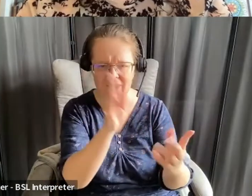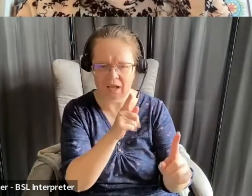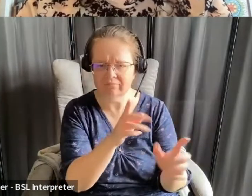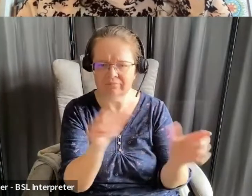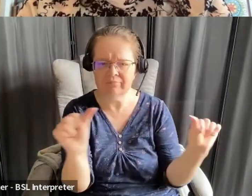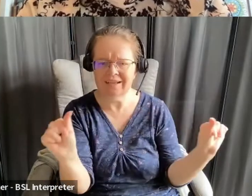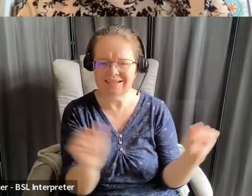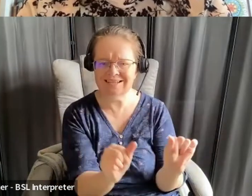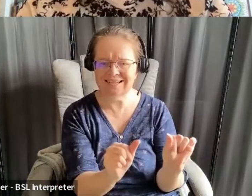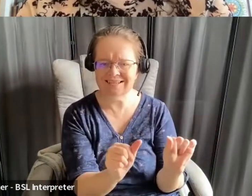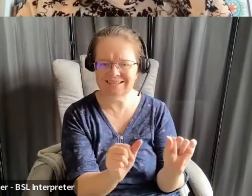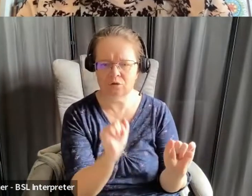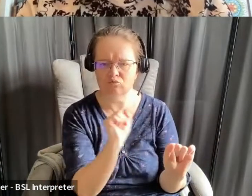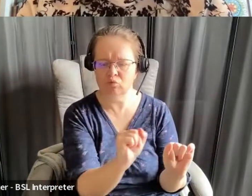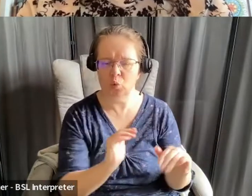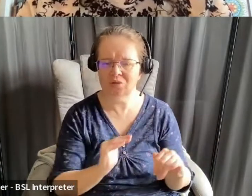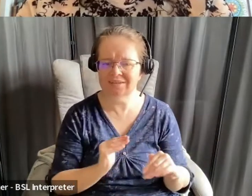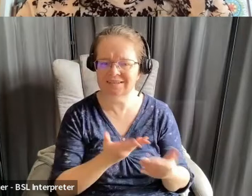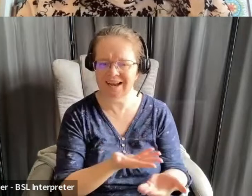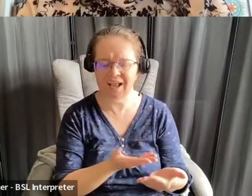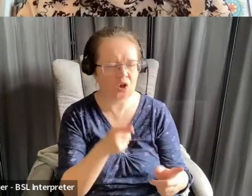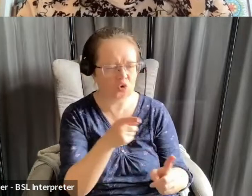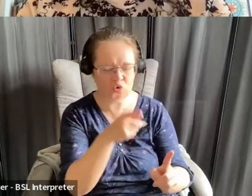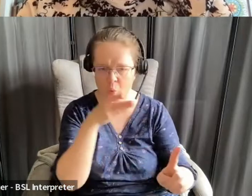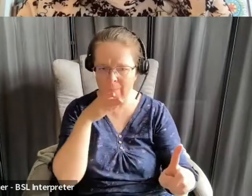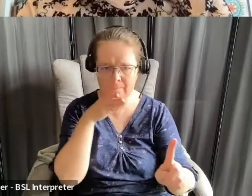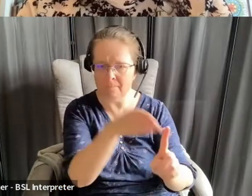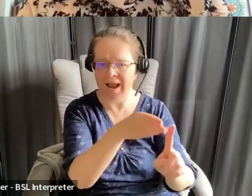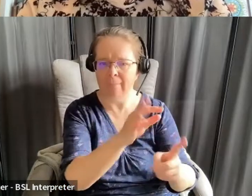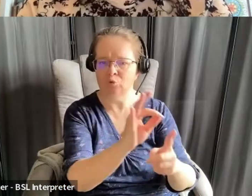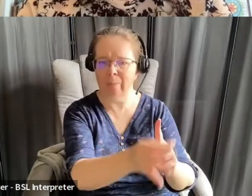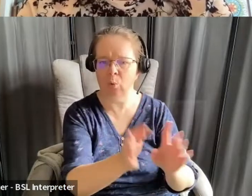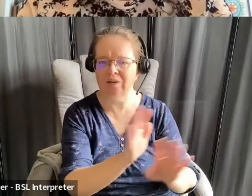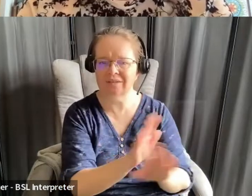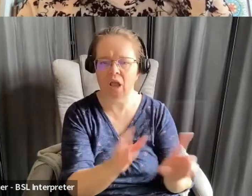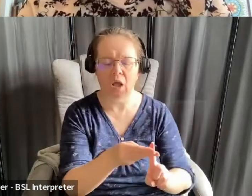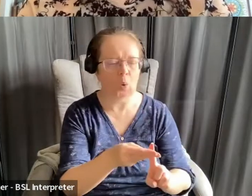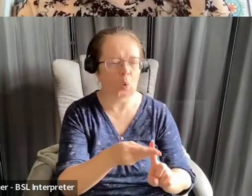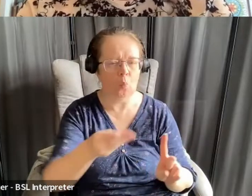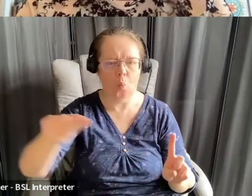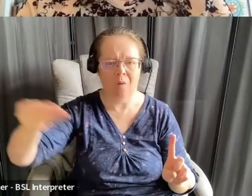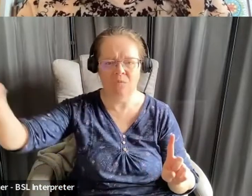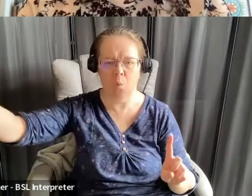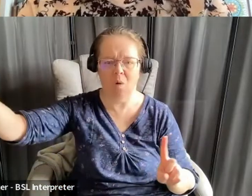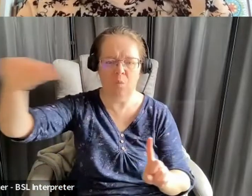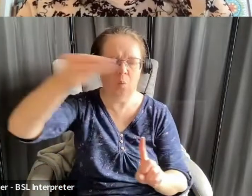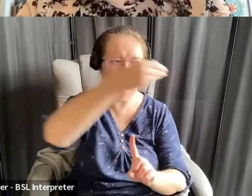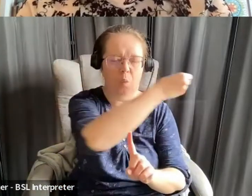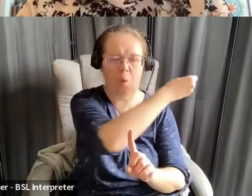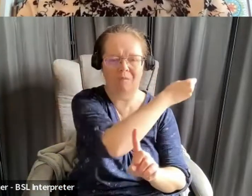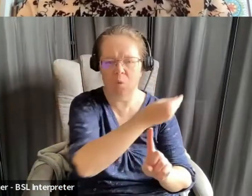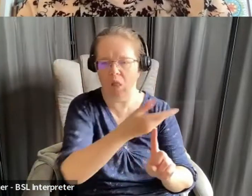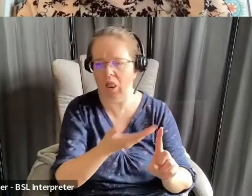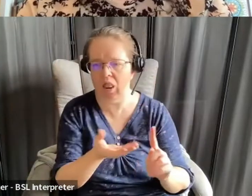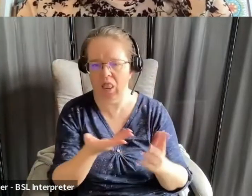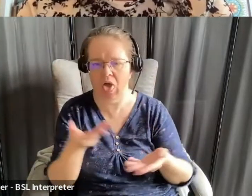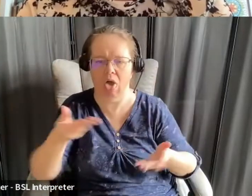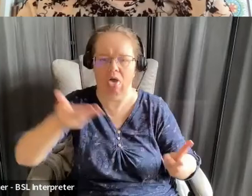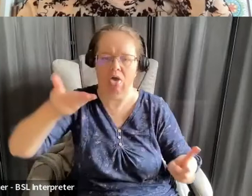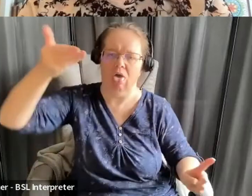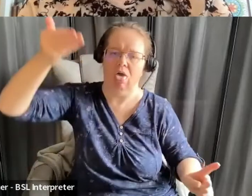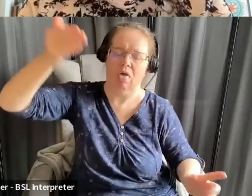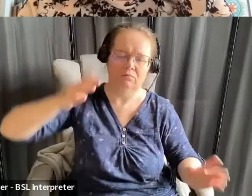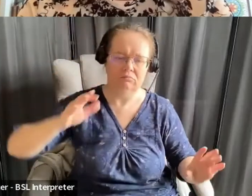in your delivery. You get straight to the point. You don't embellish it with waffle, you don't embellish it